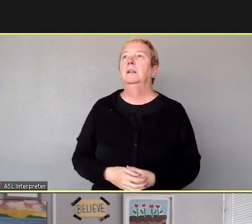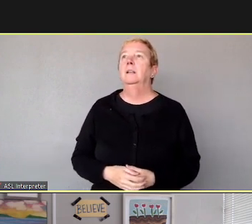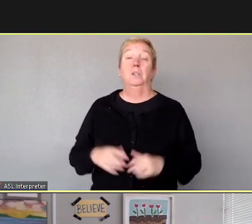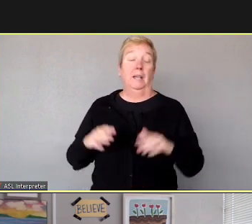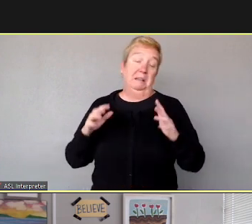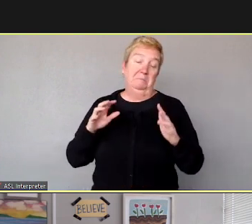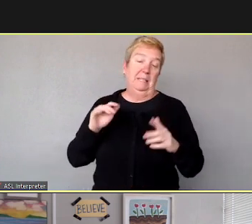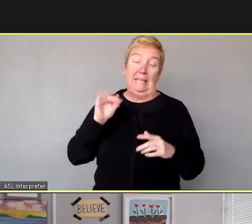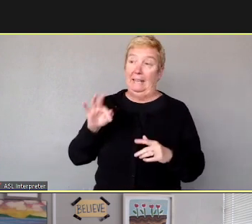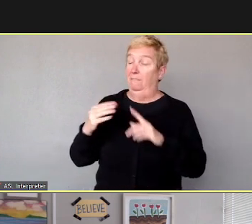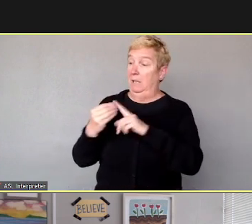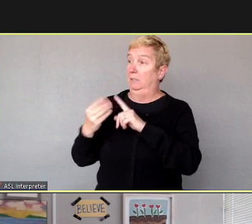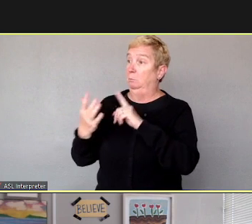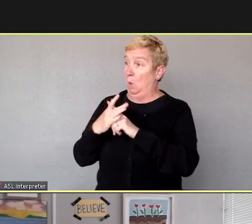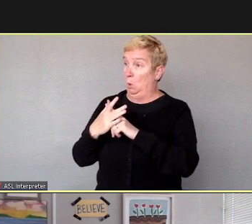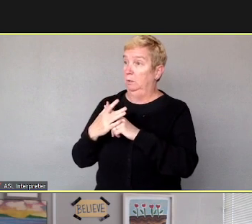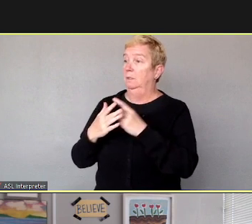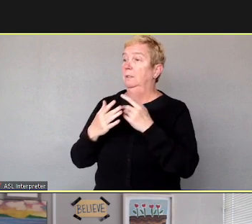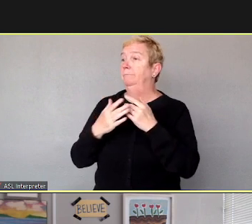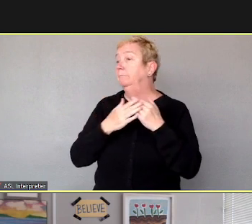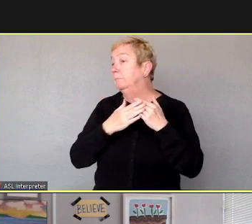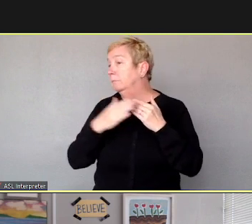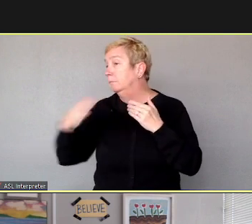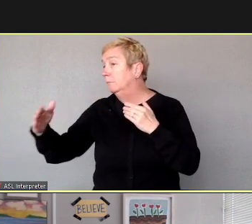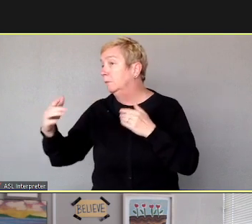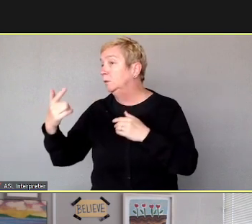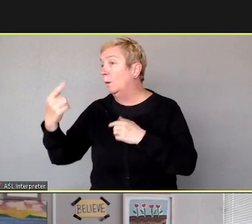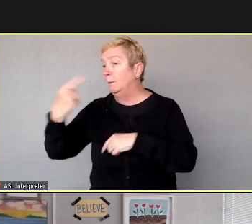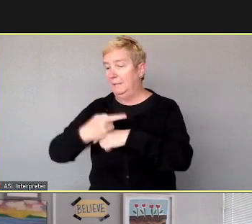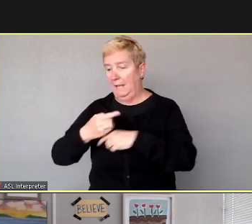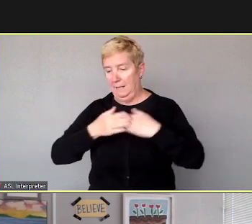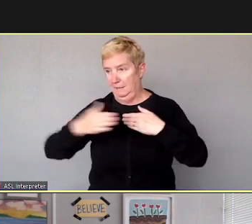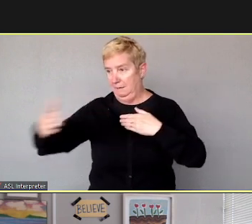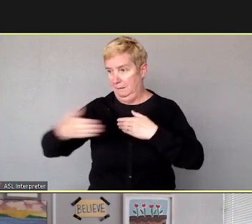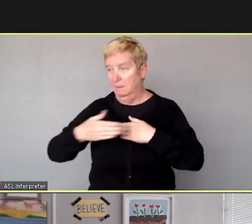vaccinated if you've been exposed up to 21 days, and that will reduce the